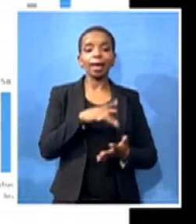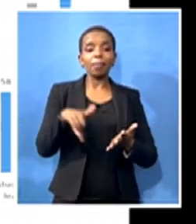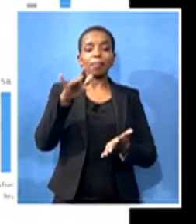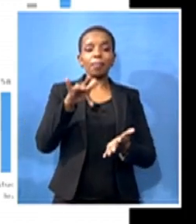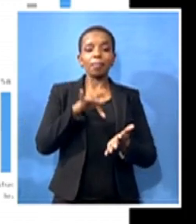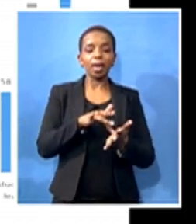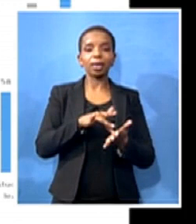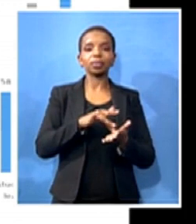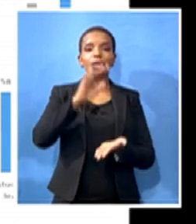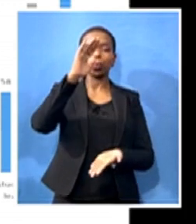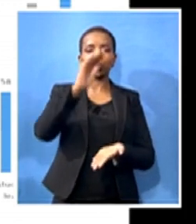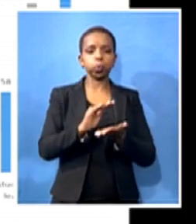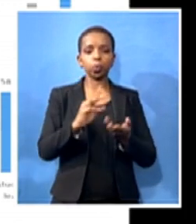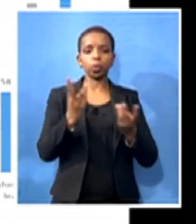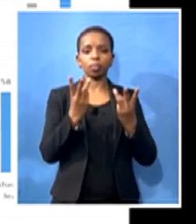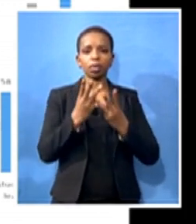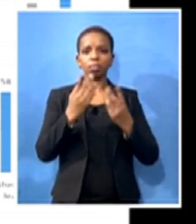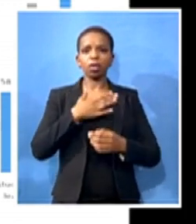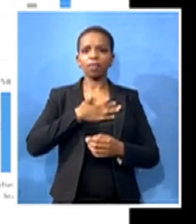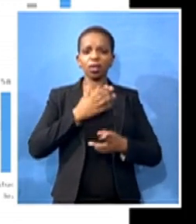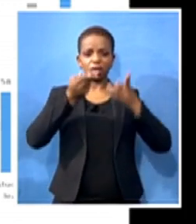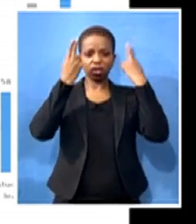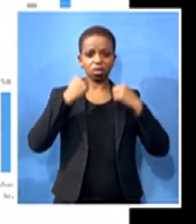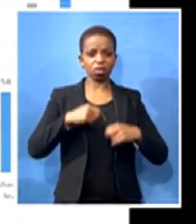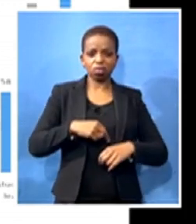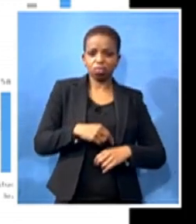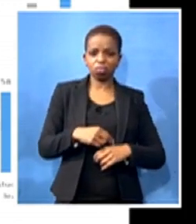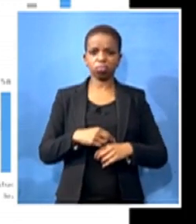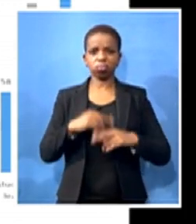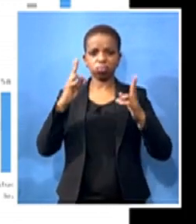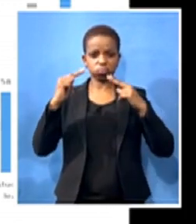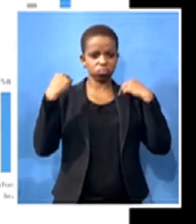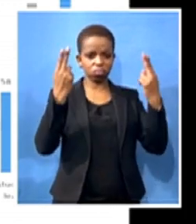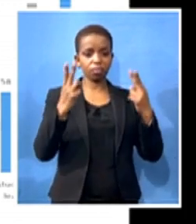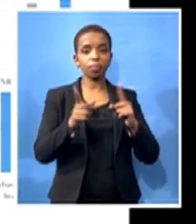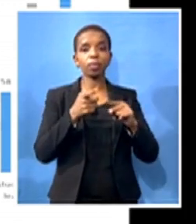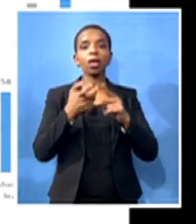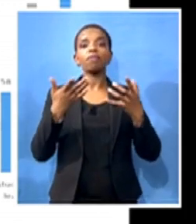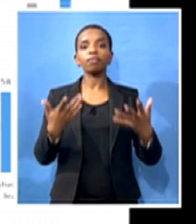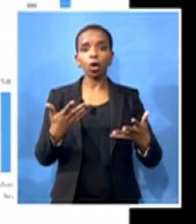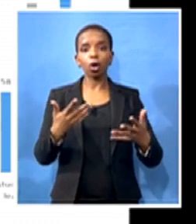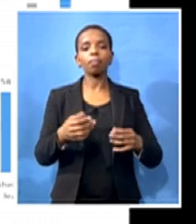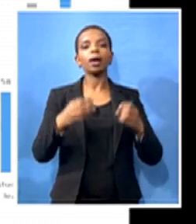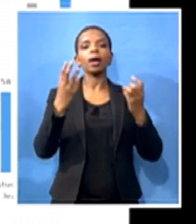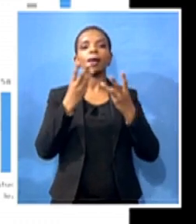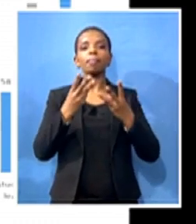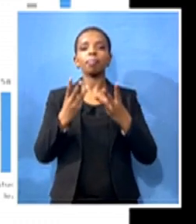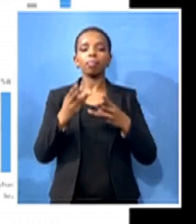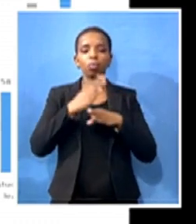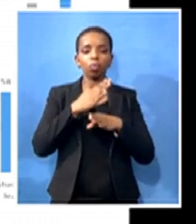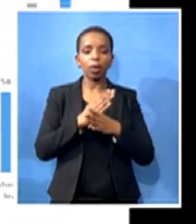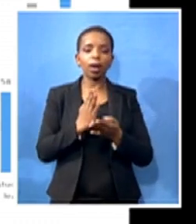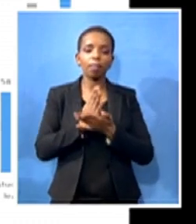sacrifice comes from employed people in casual or peace work, as well as other,